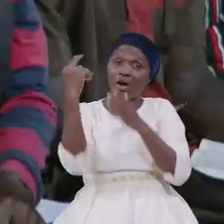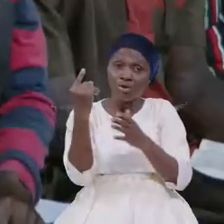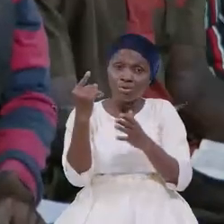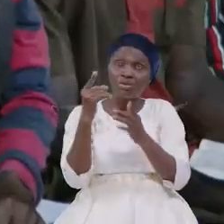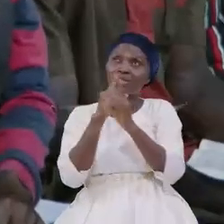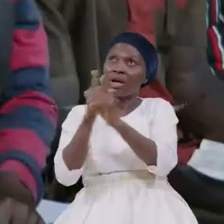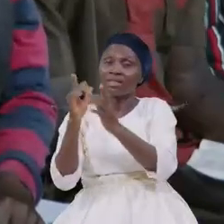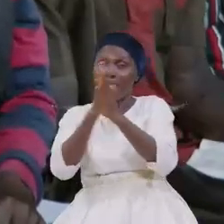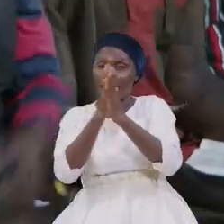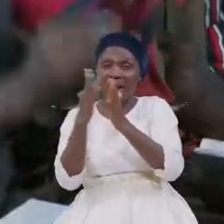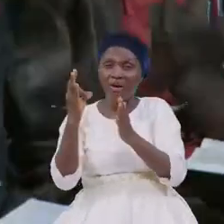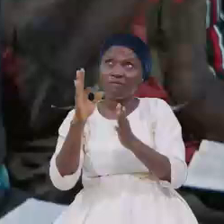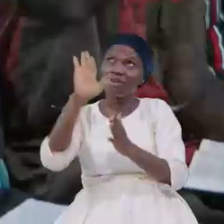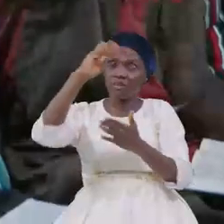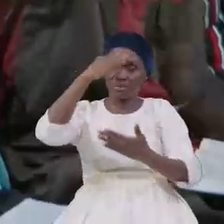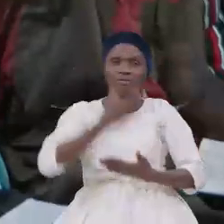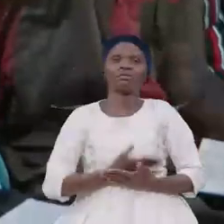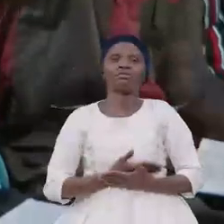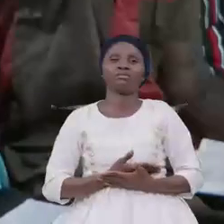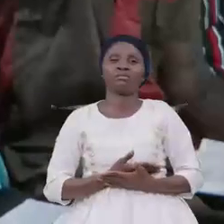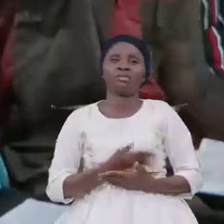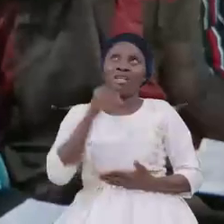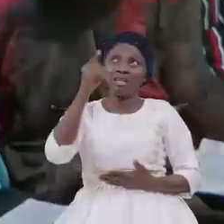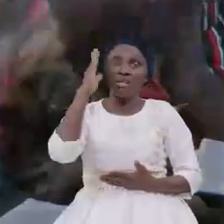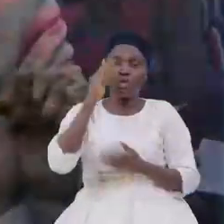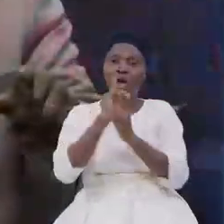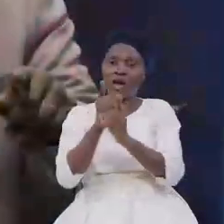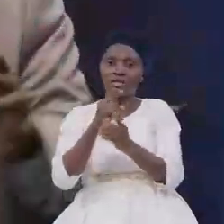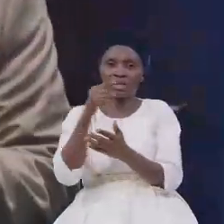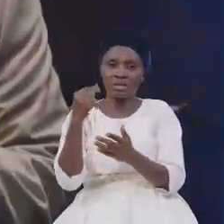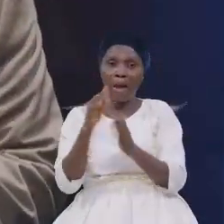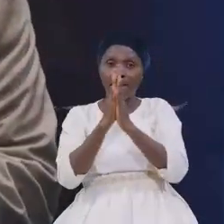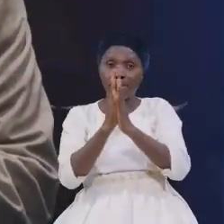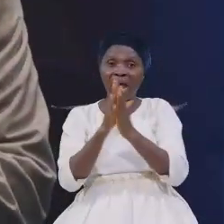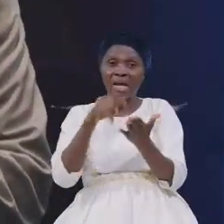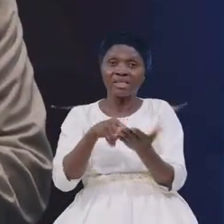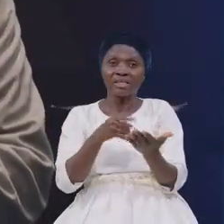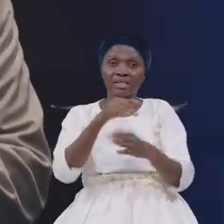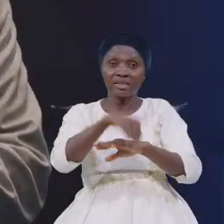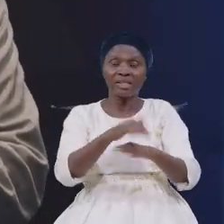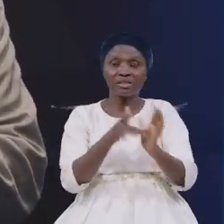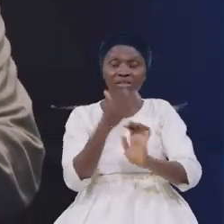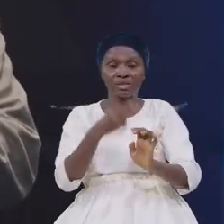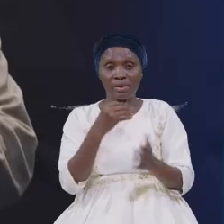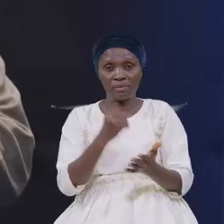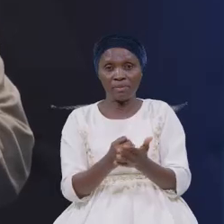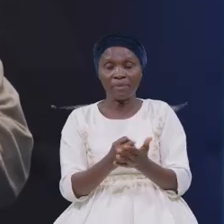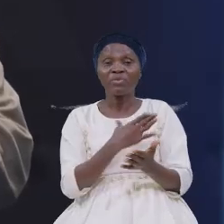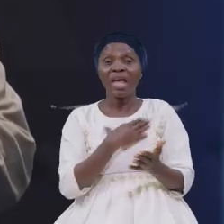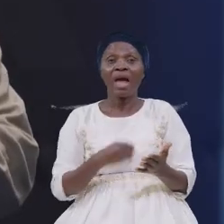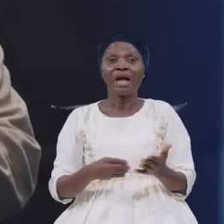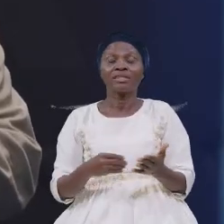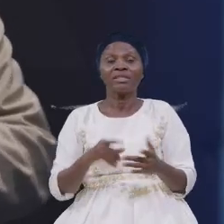He will answer the prayer tonight. And then, after you've got the